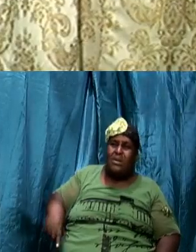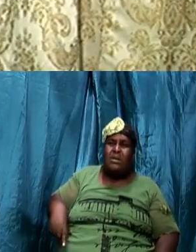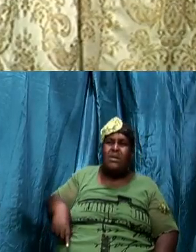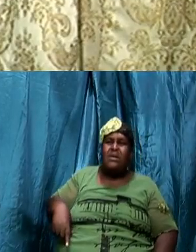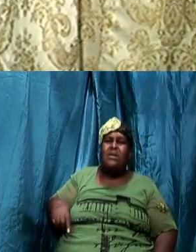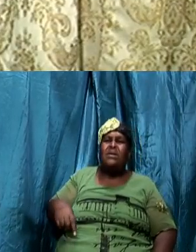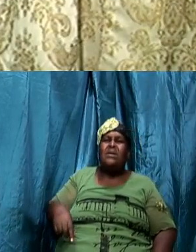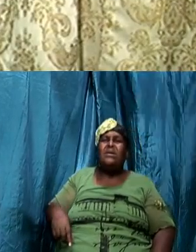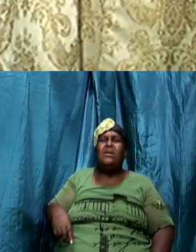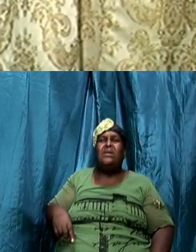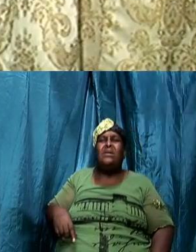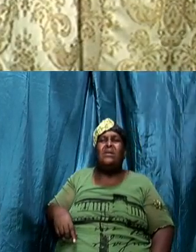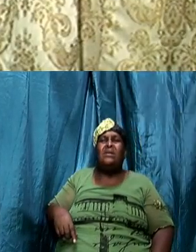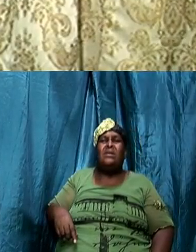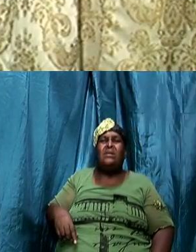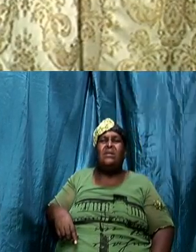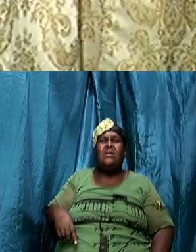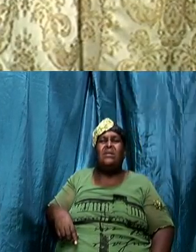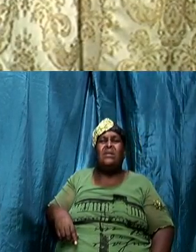literally